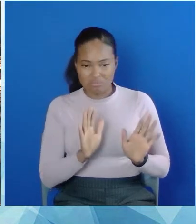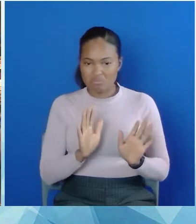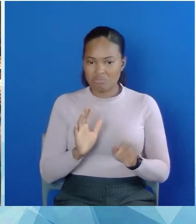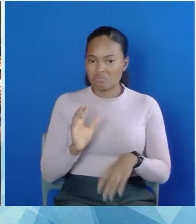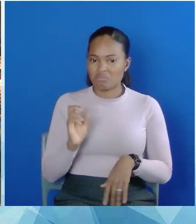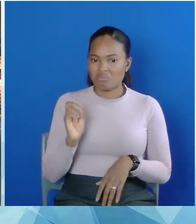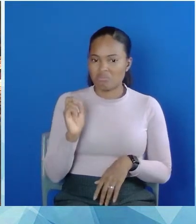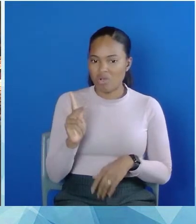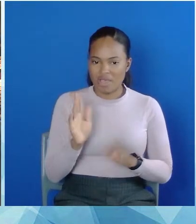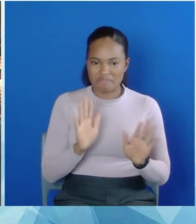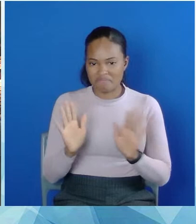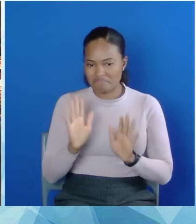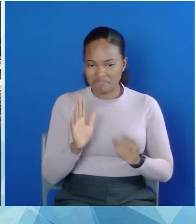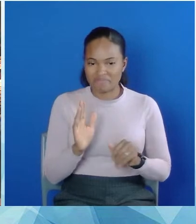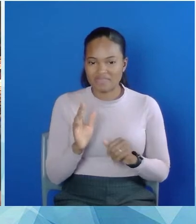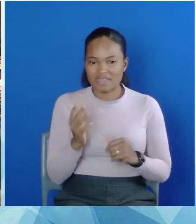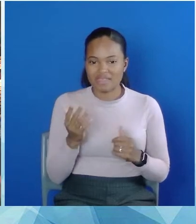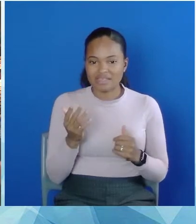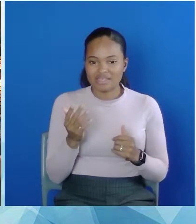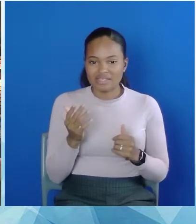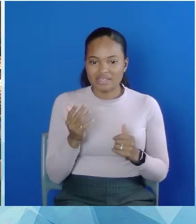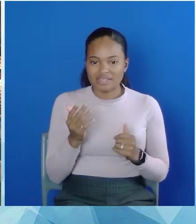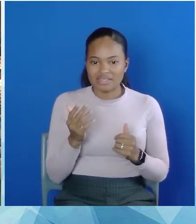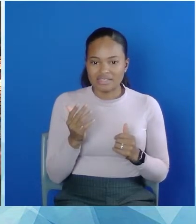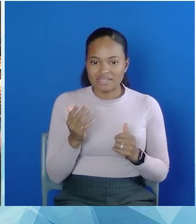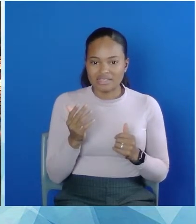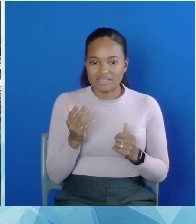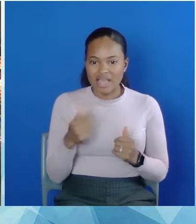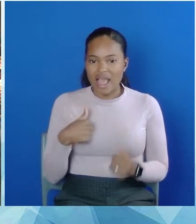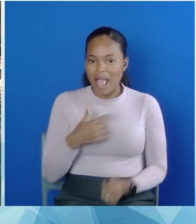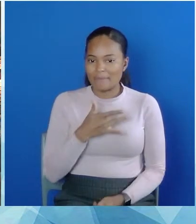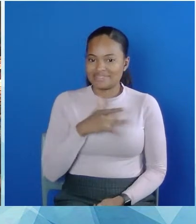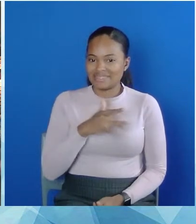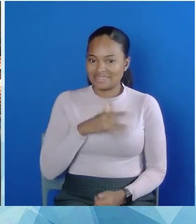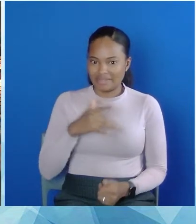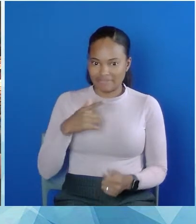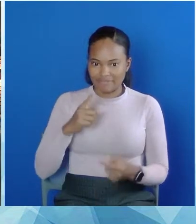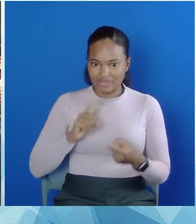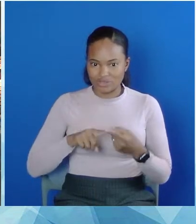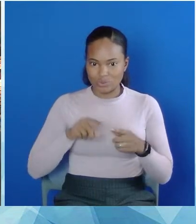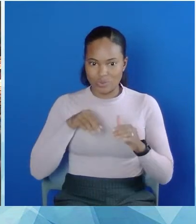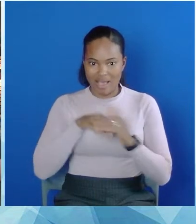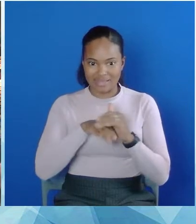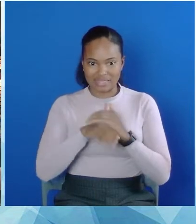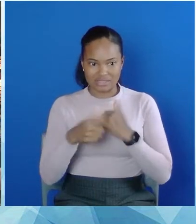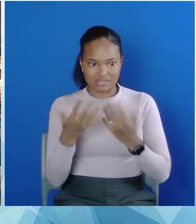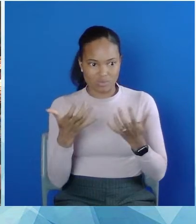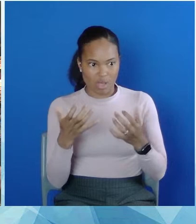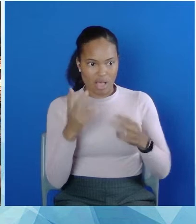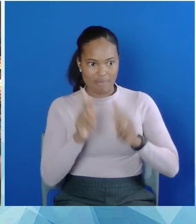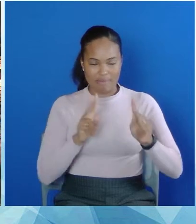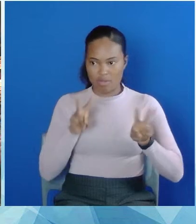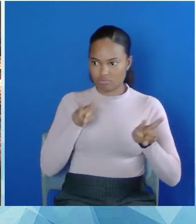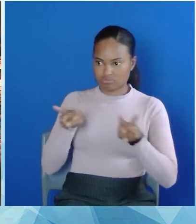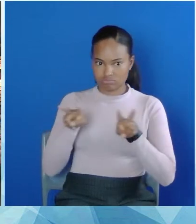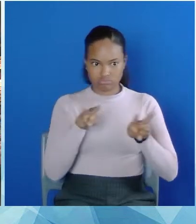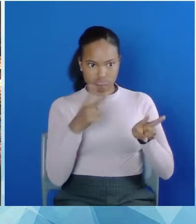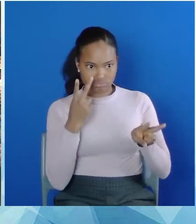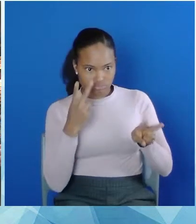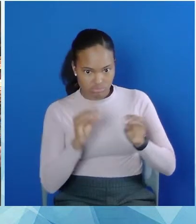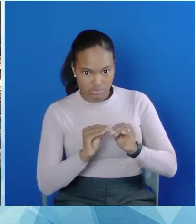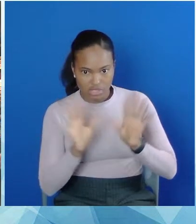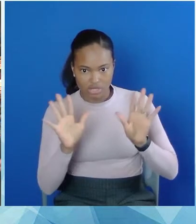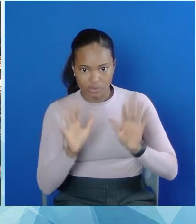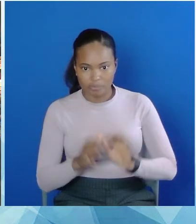All right. For understanding, I'm sensitive to access needs for our deaf people.